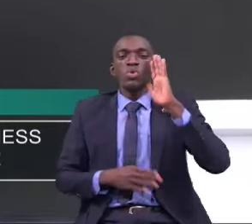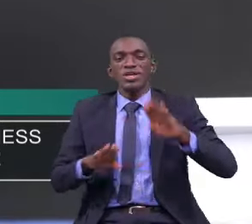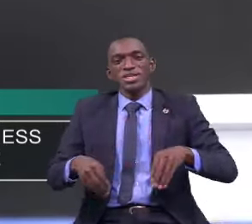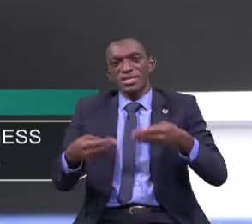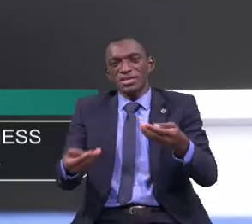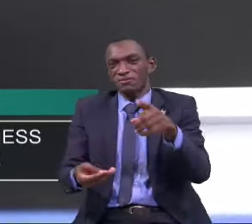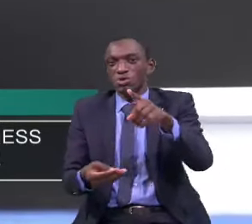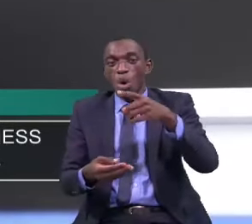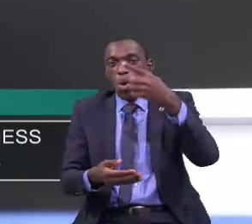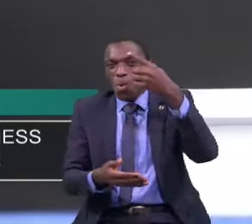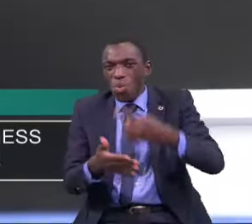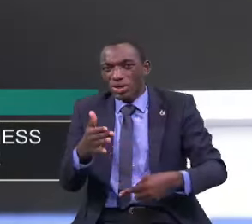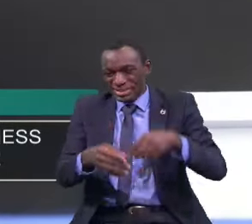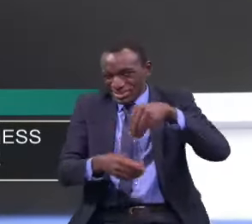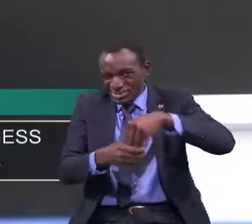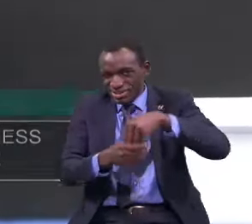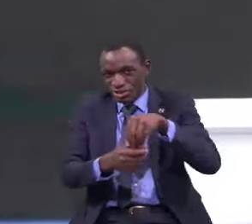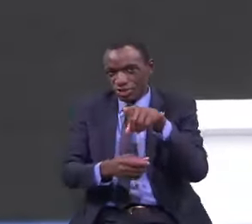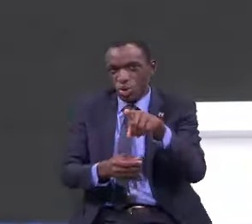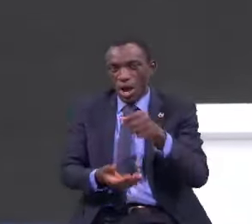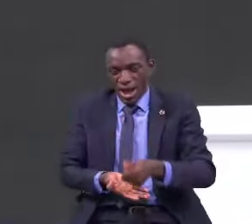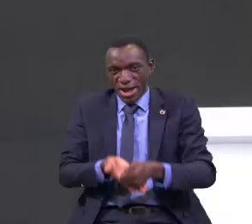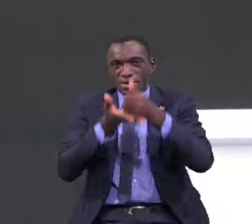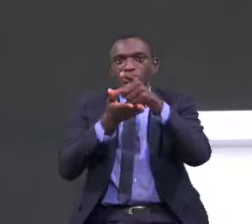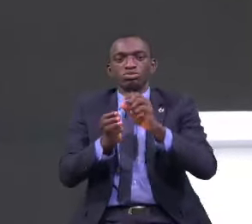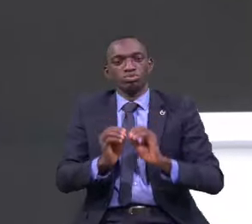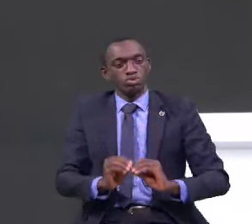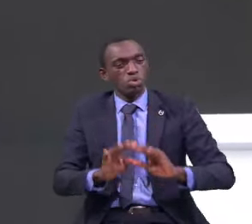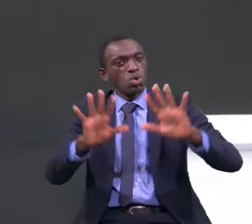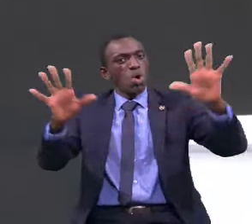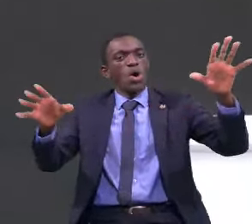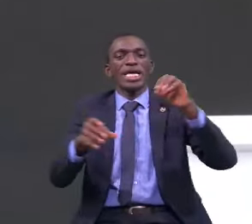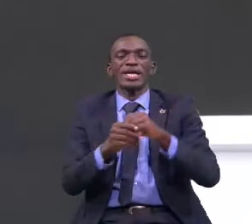you that makes you to glow in pursuit.